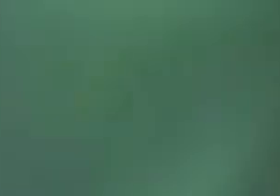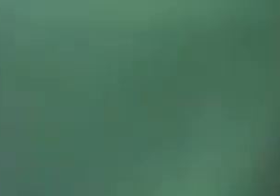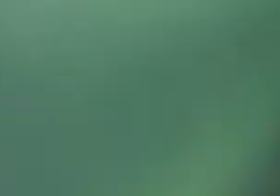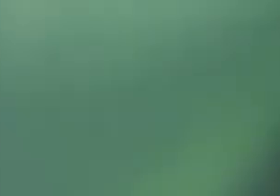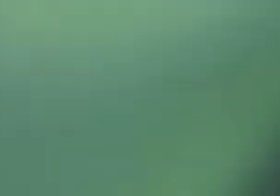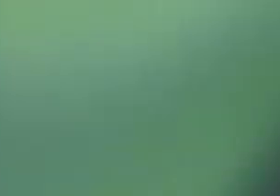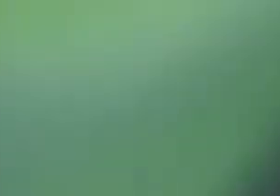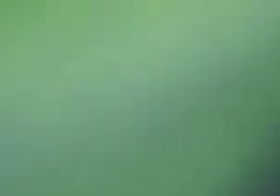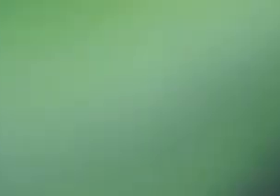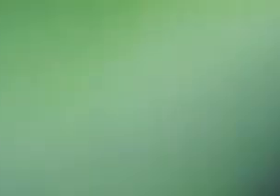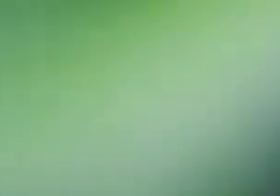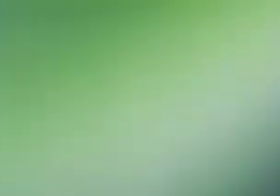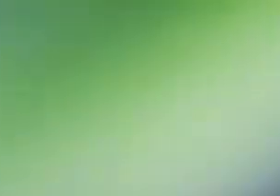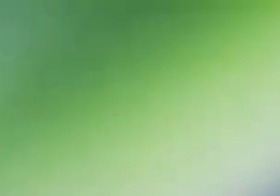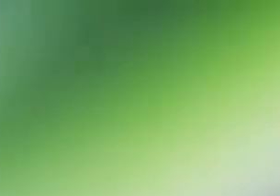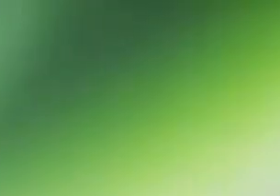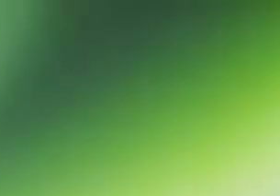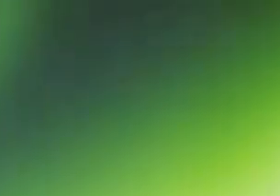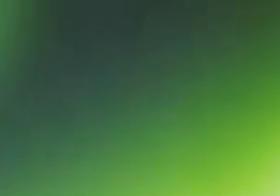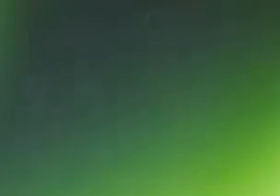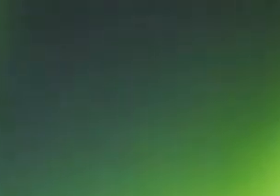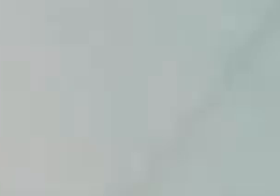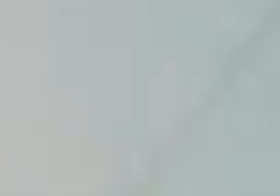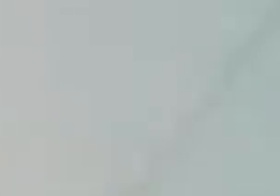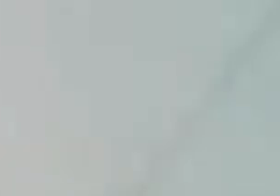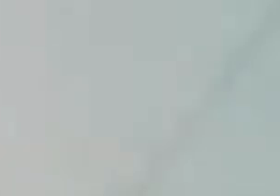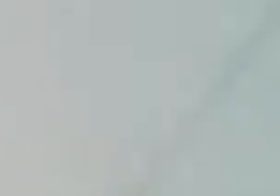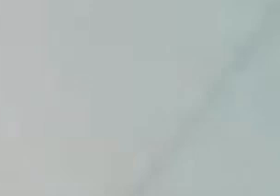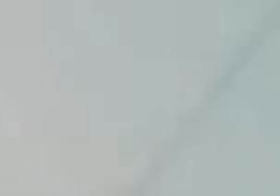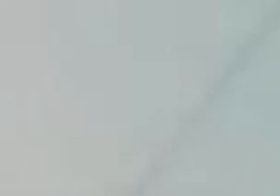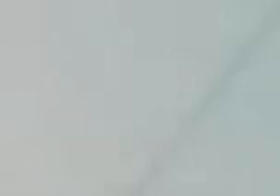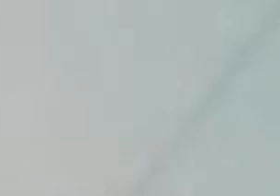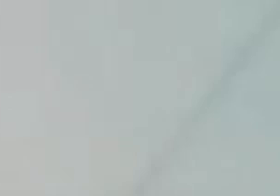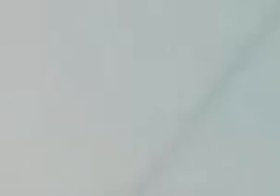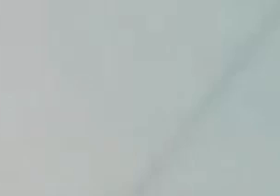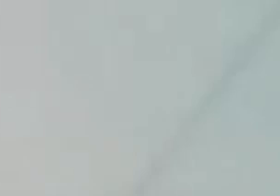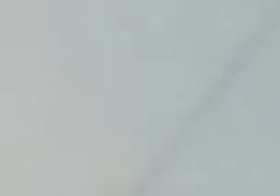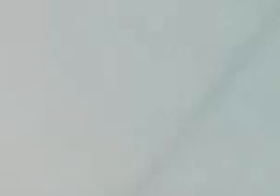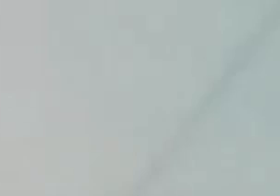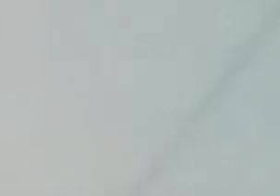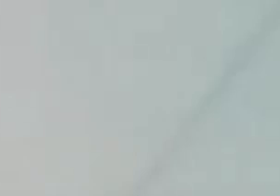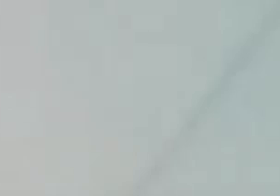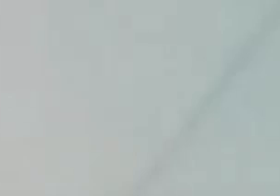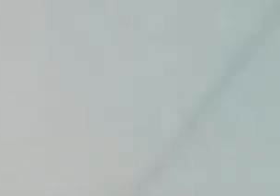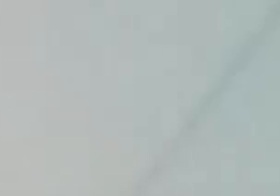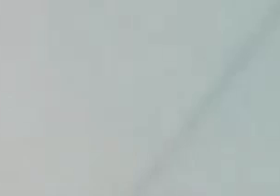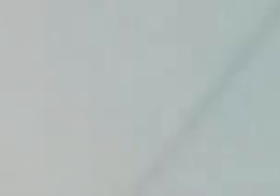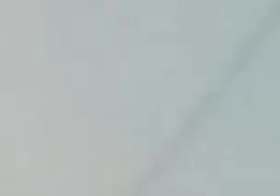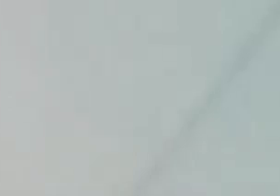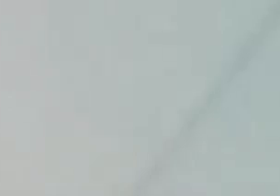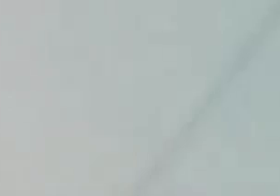Mr. Puente, final thoughts for our families? Yeah, I think Maria and Deborah both touched on